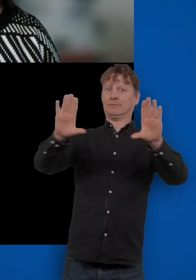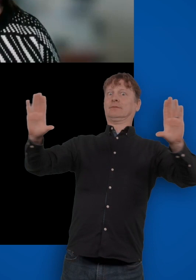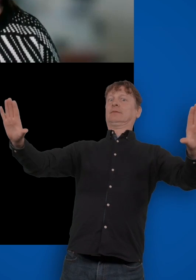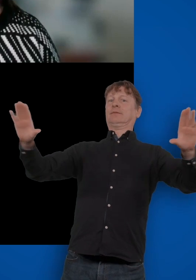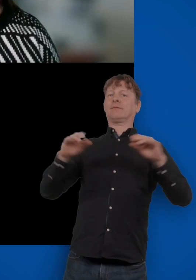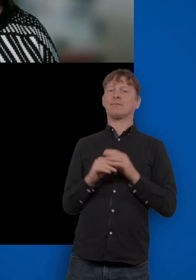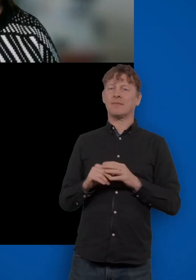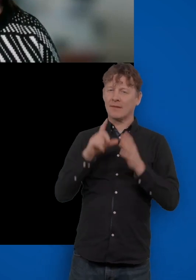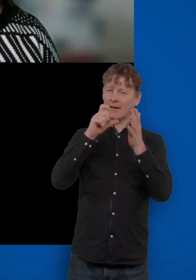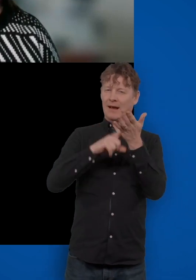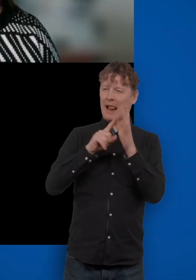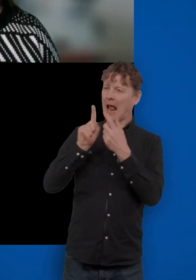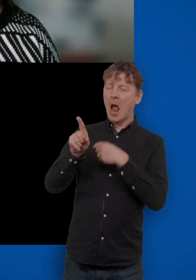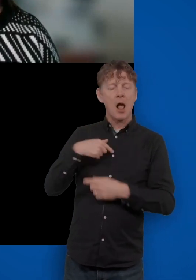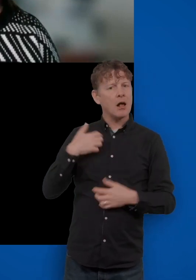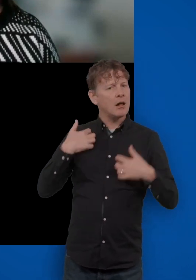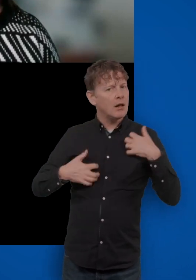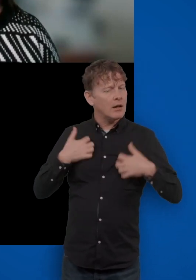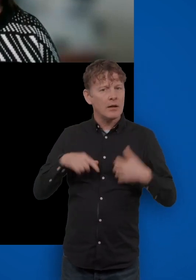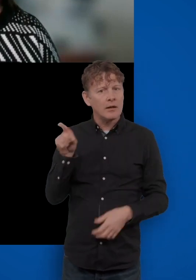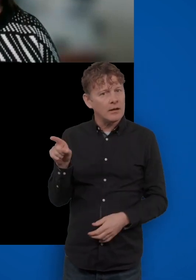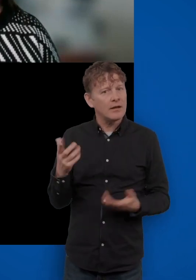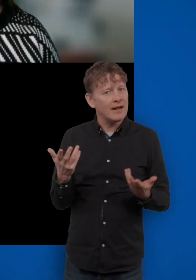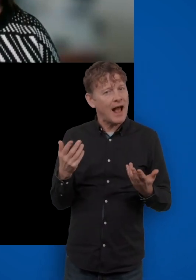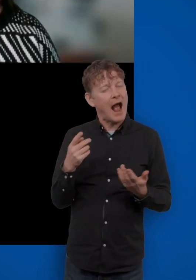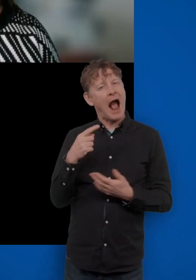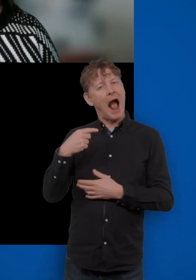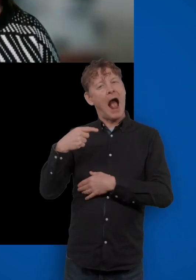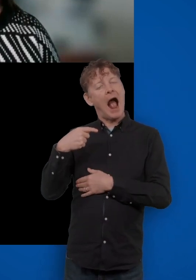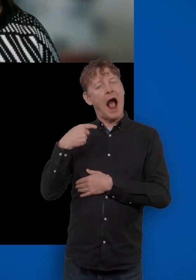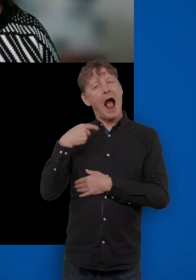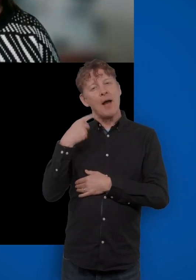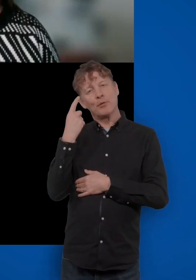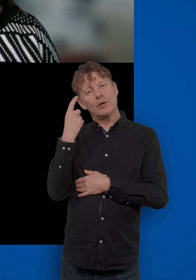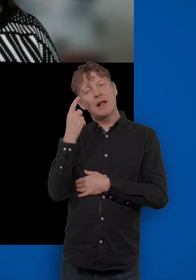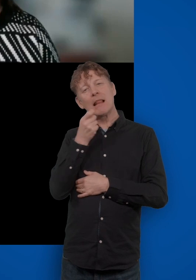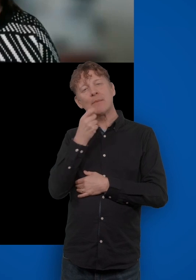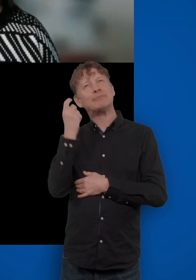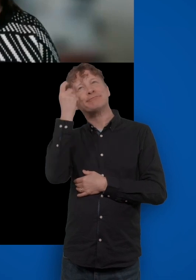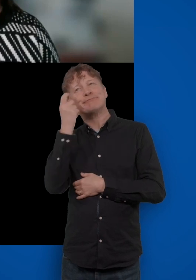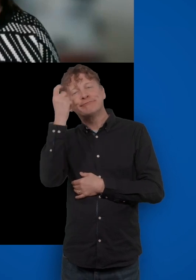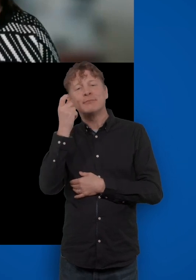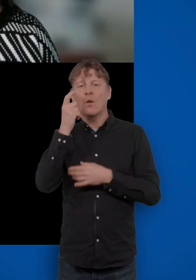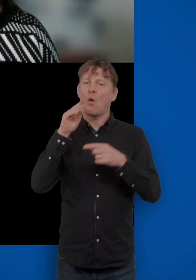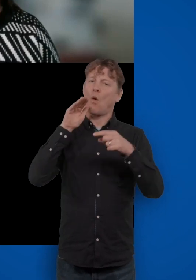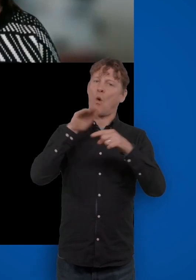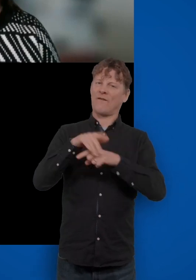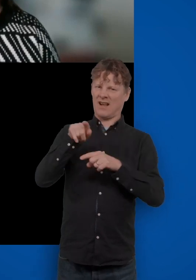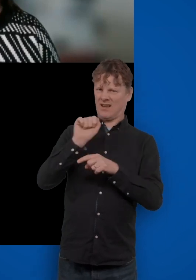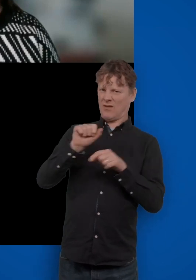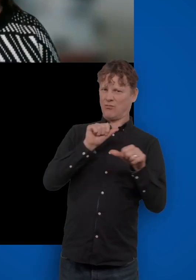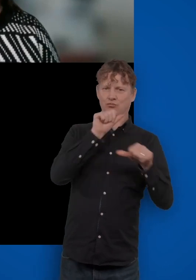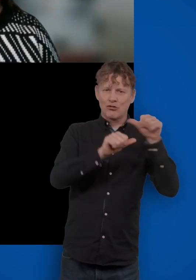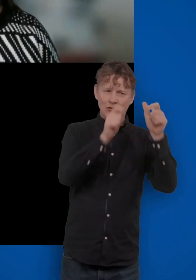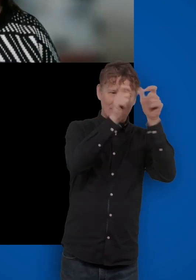that fascinating, especially because one of the things that I really am curious about when I talk about the